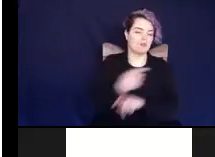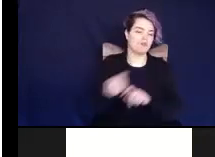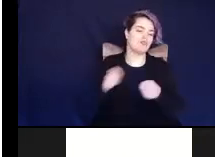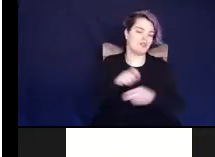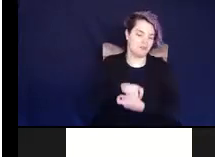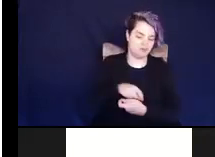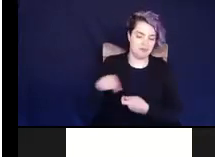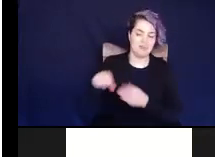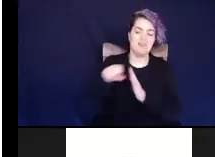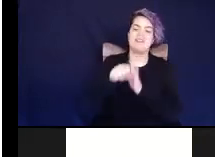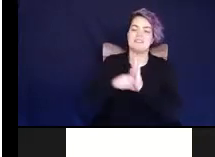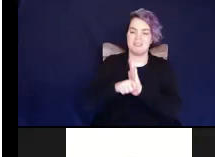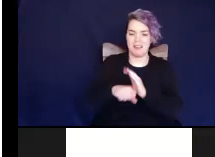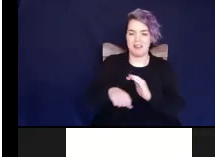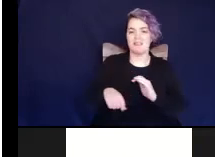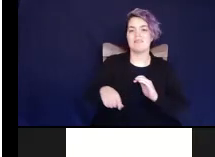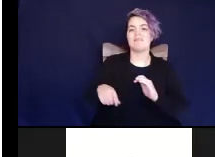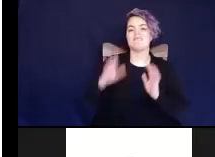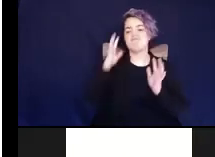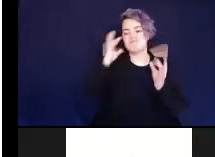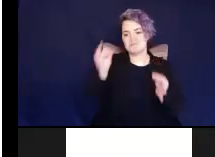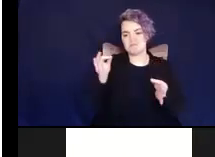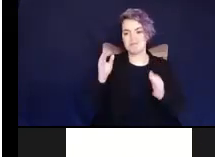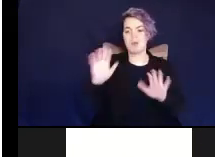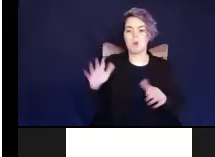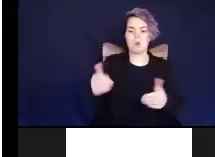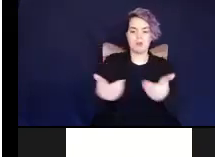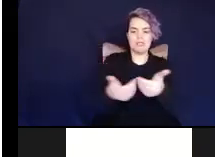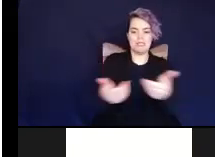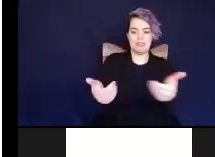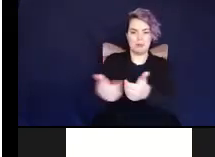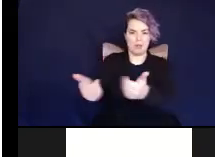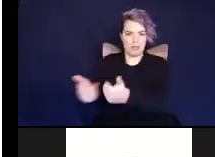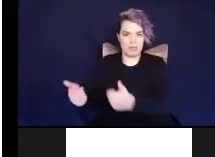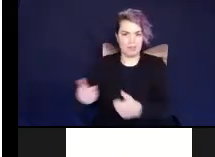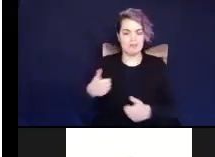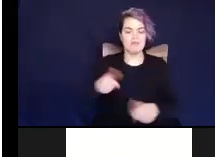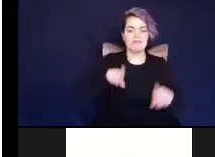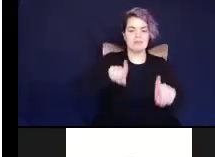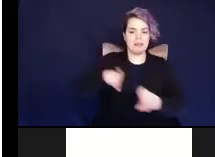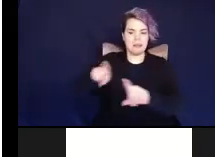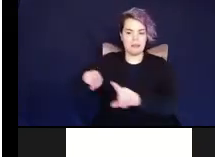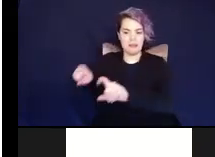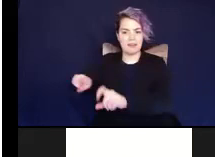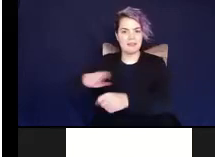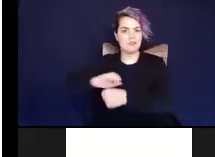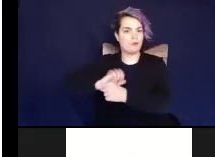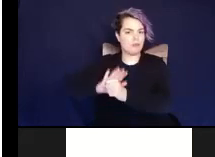measures to try to segregate folks, to do testing on a regular basis,